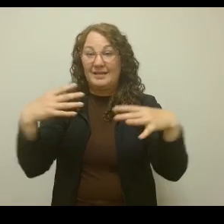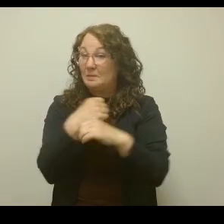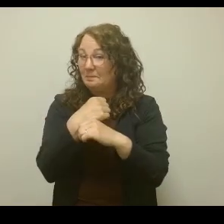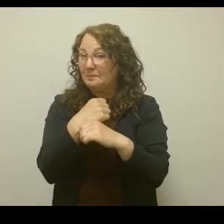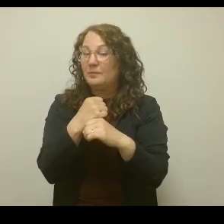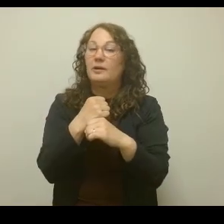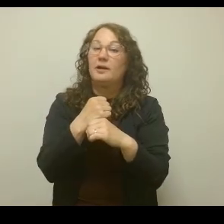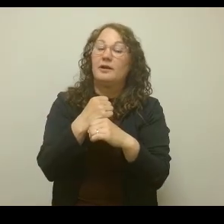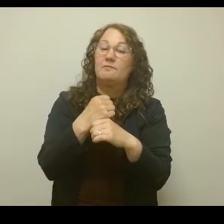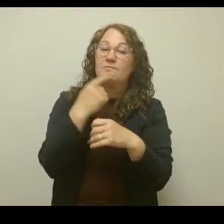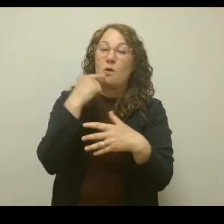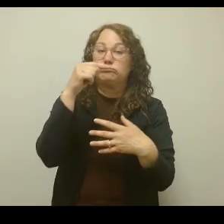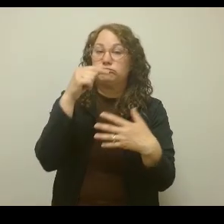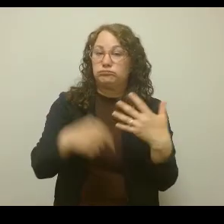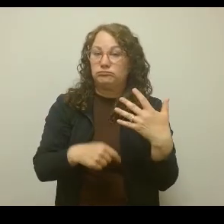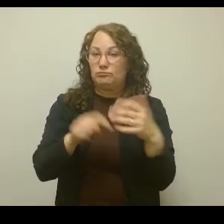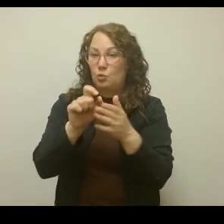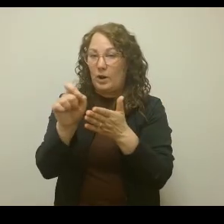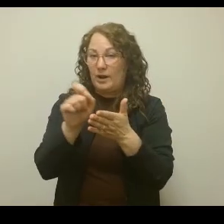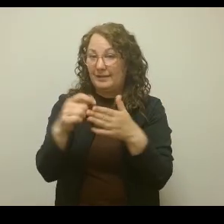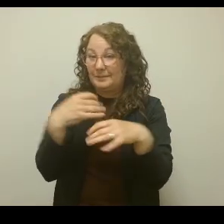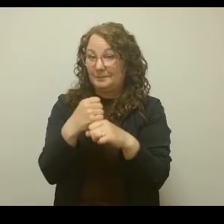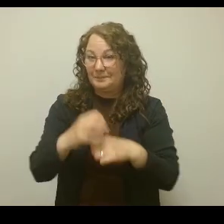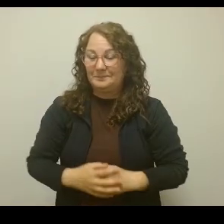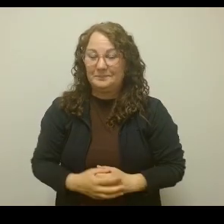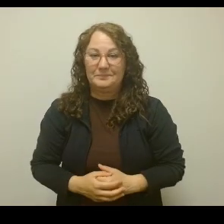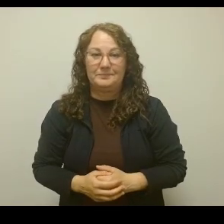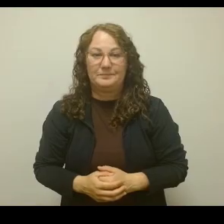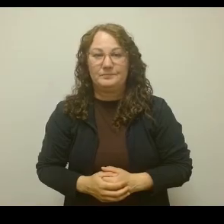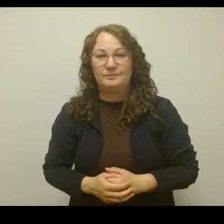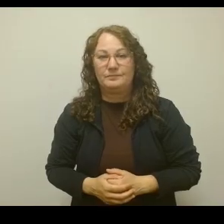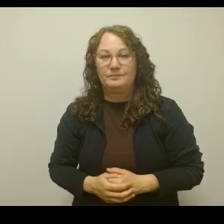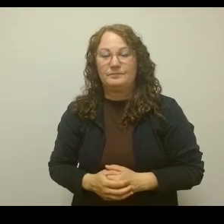summary of writing summaries.